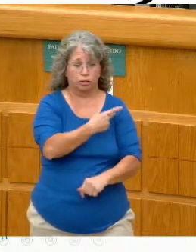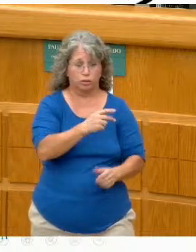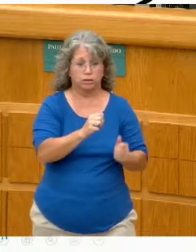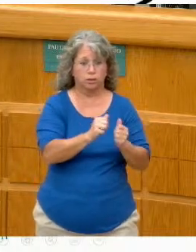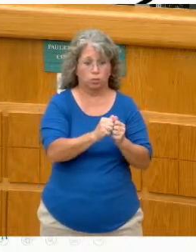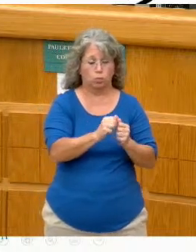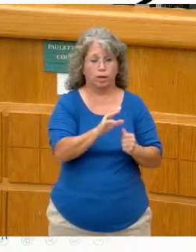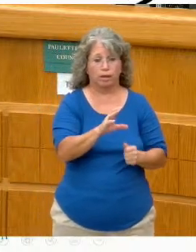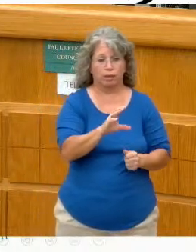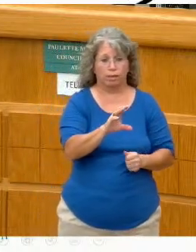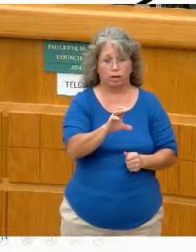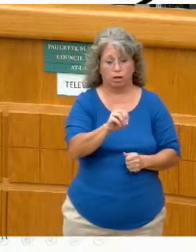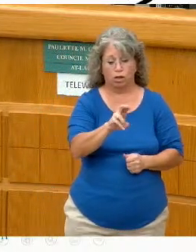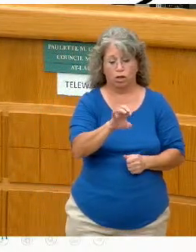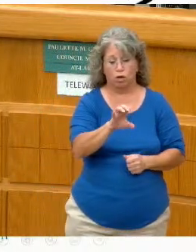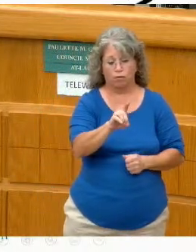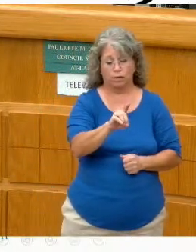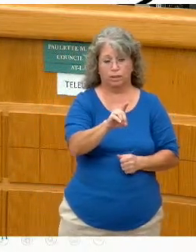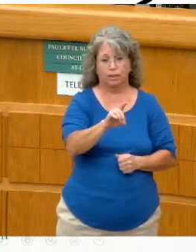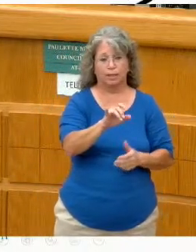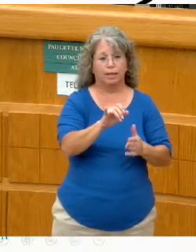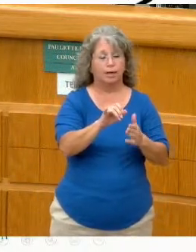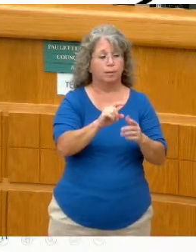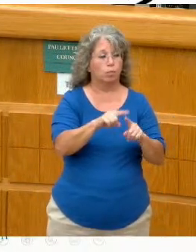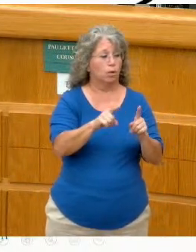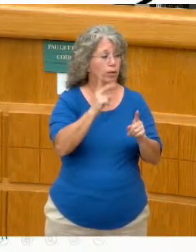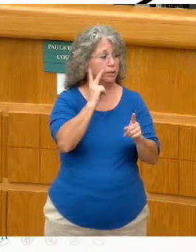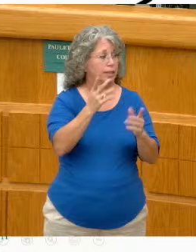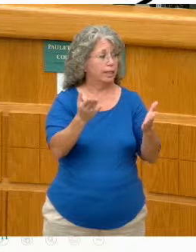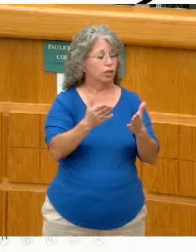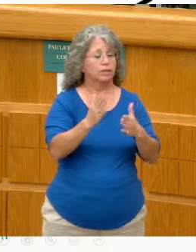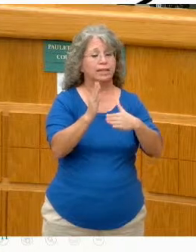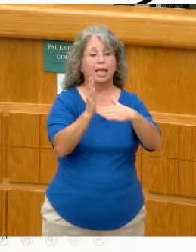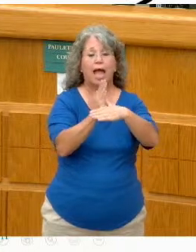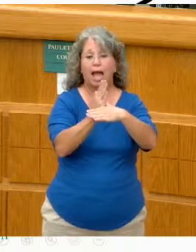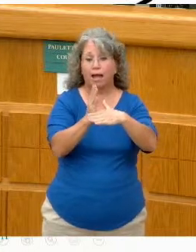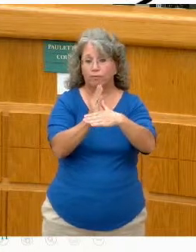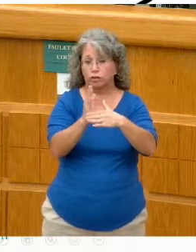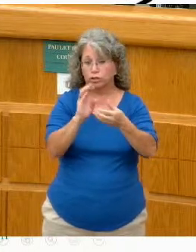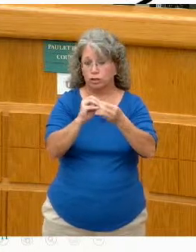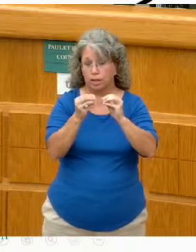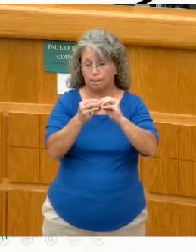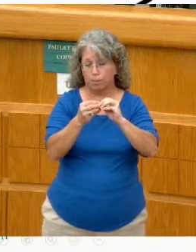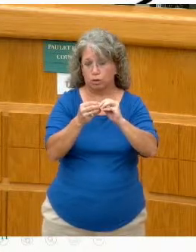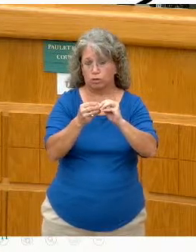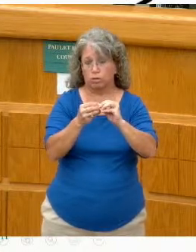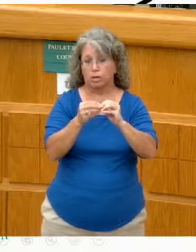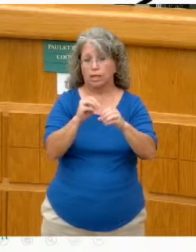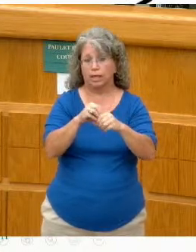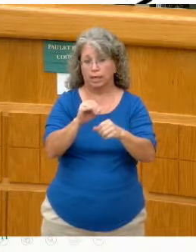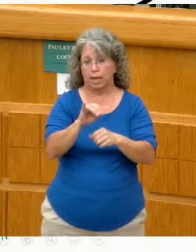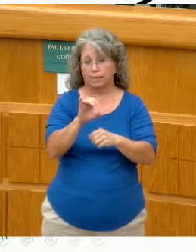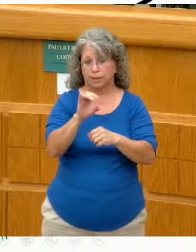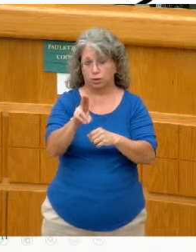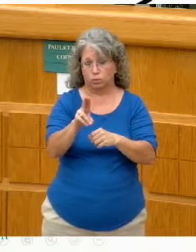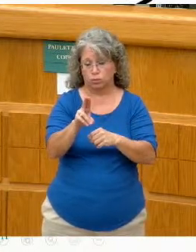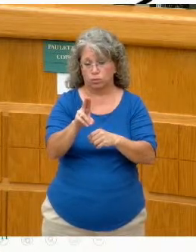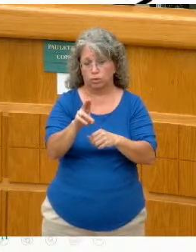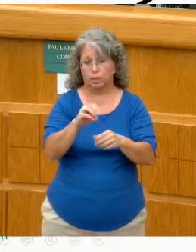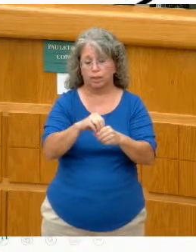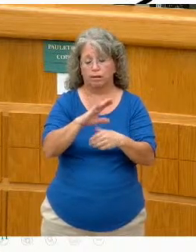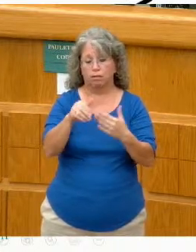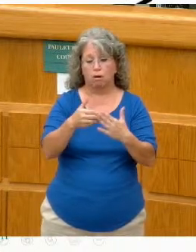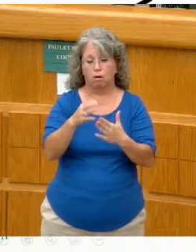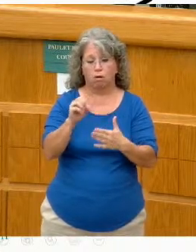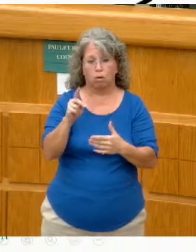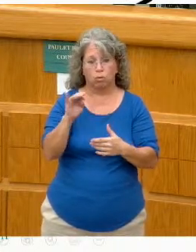average number of people that are in the ICU on any one day in the Coastal Bend. And now you can track that over here and look and say, wow, look at how many